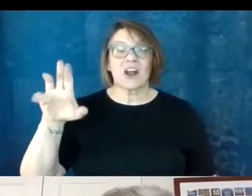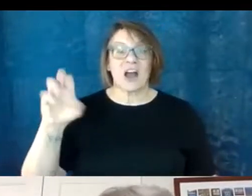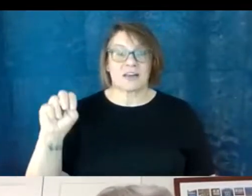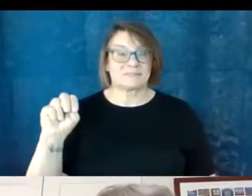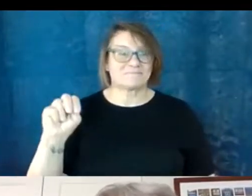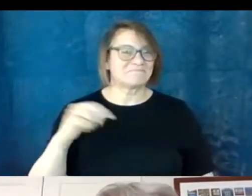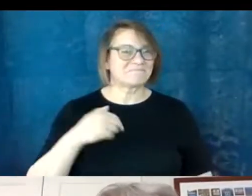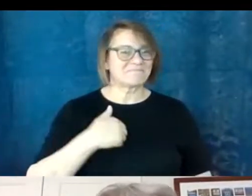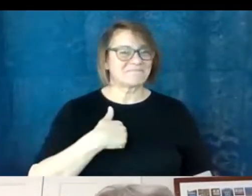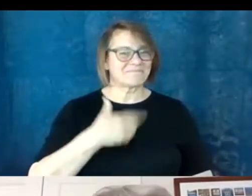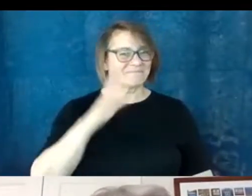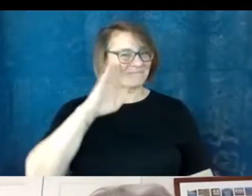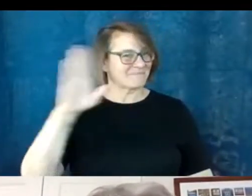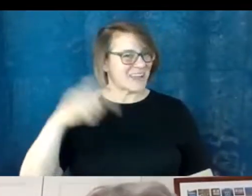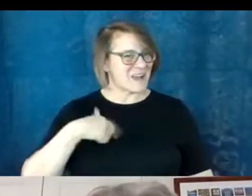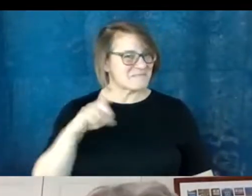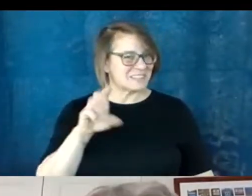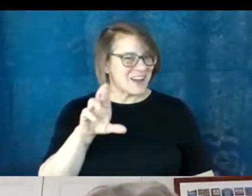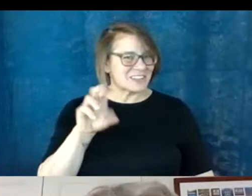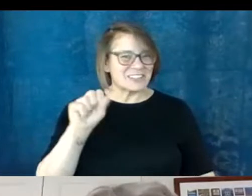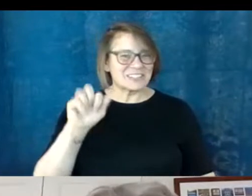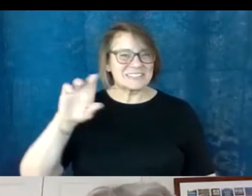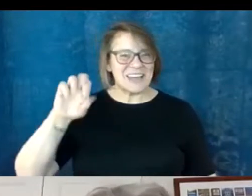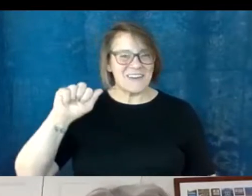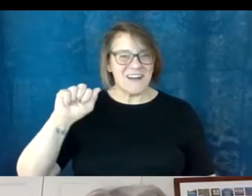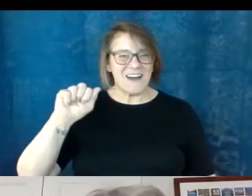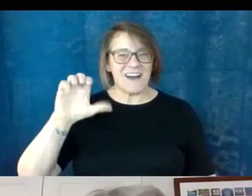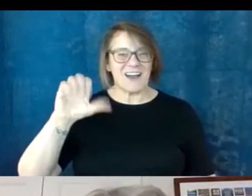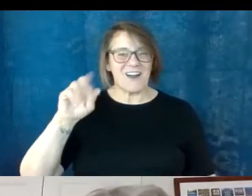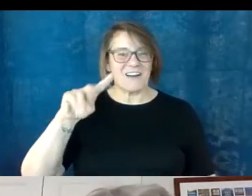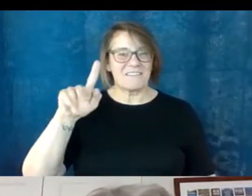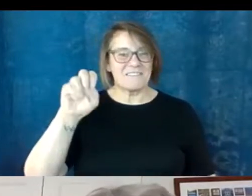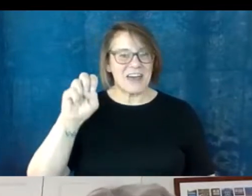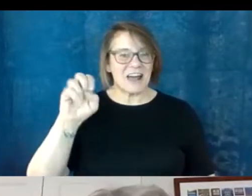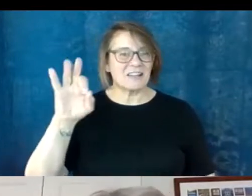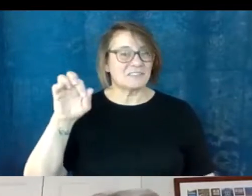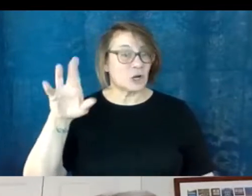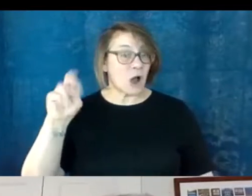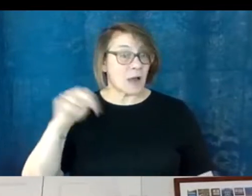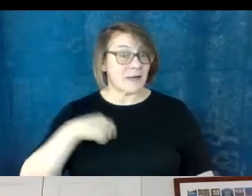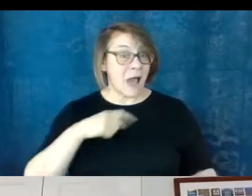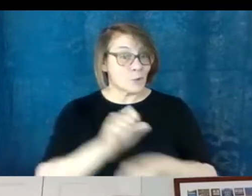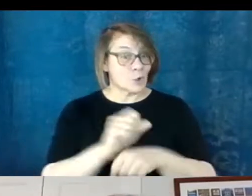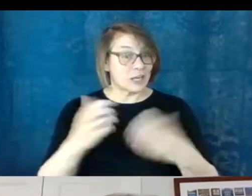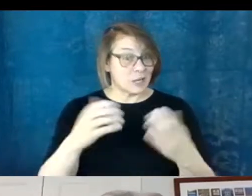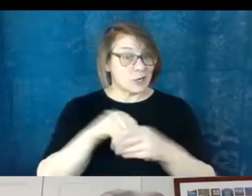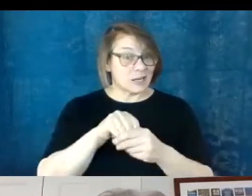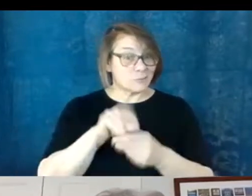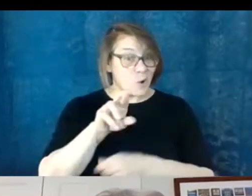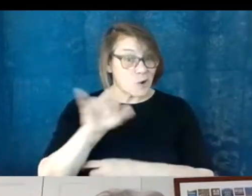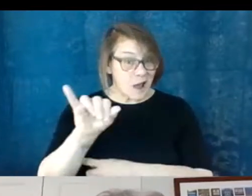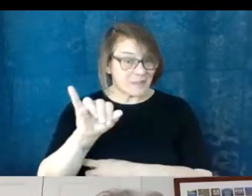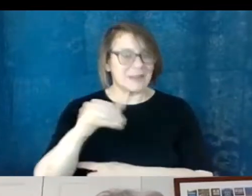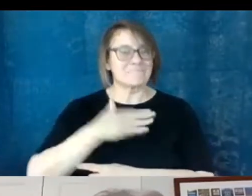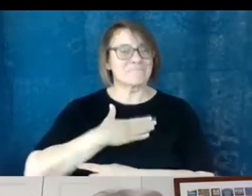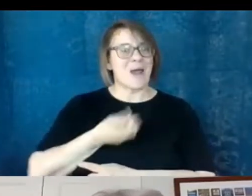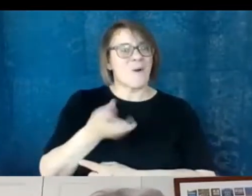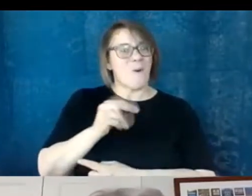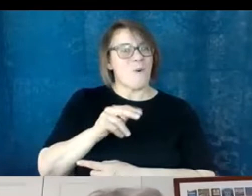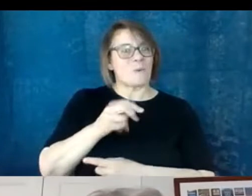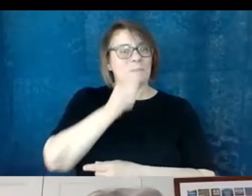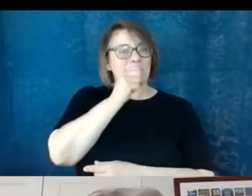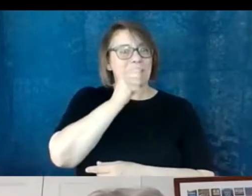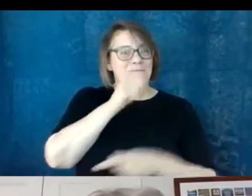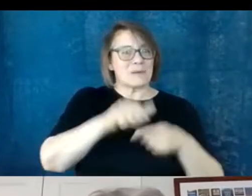I'm Dr. Sara Carnevale Fearon. I'm an audiologist here in Rhode Island. I own my own private practice, Rhode